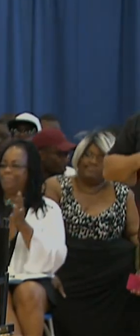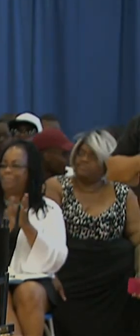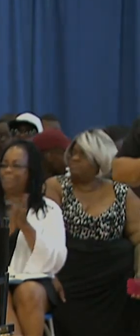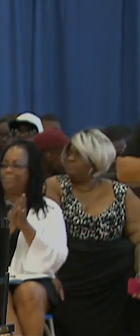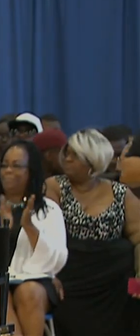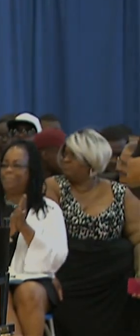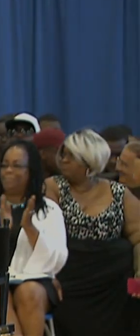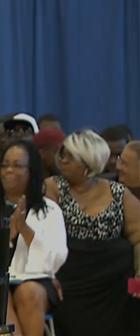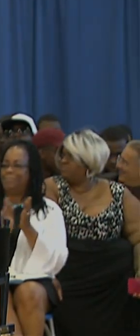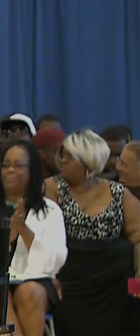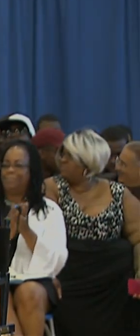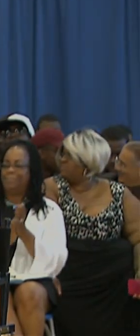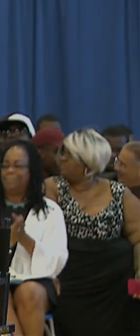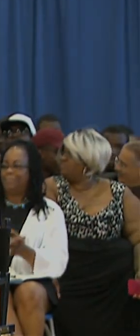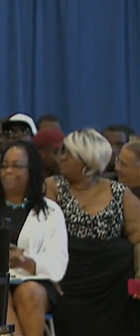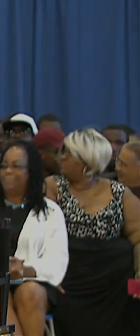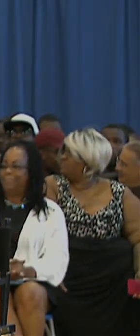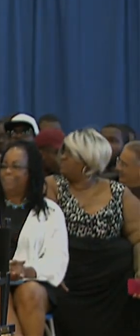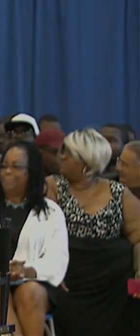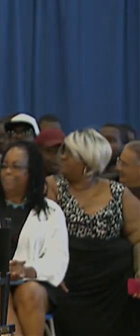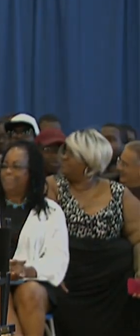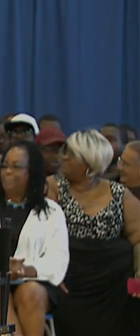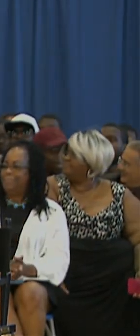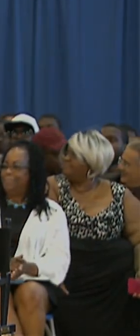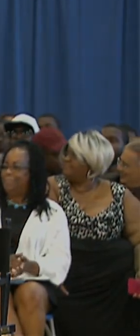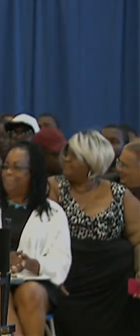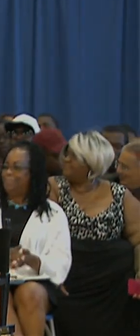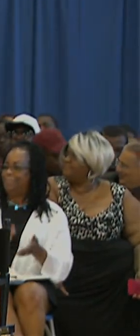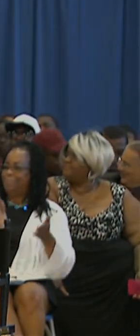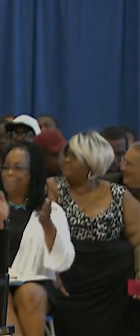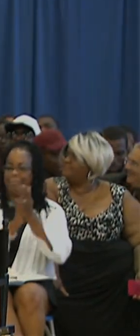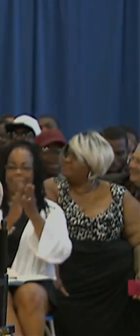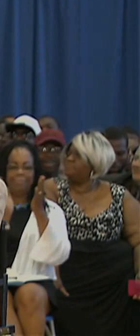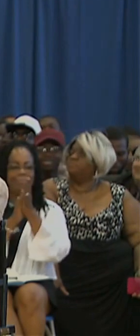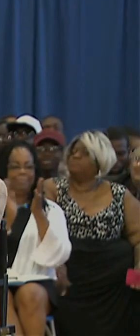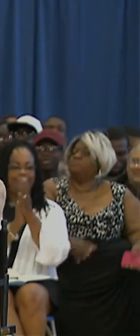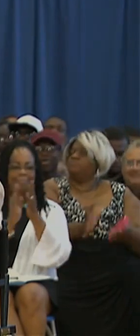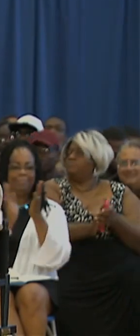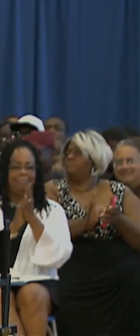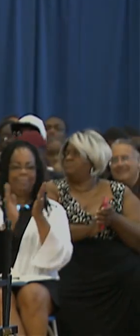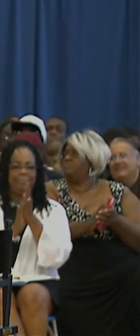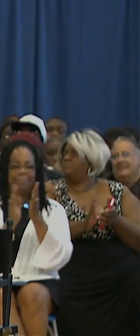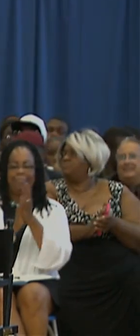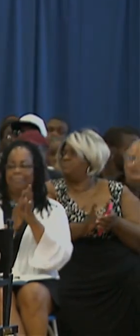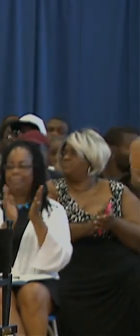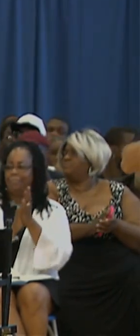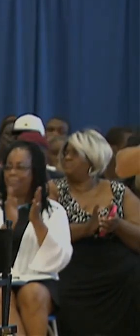Roy's coming. Robin Redmond from the Flatbush Development Corporation.